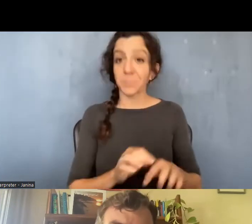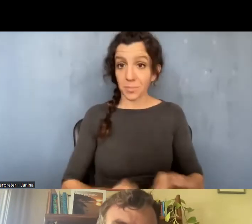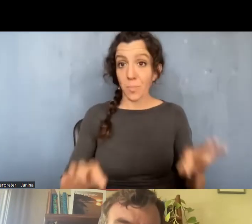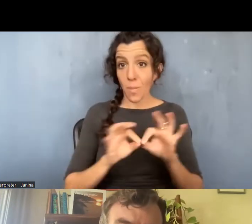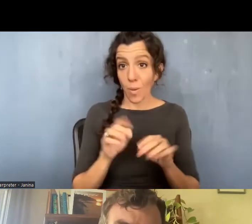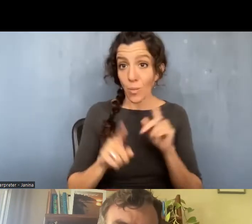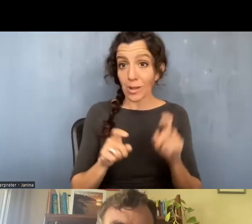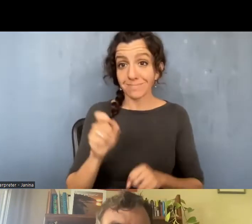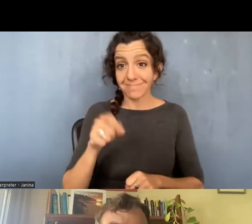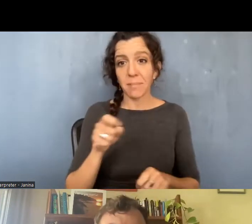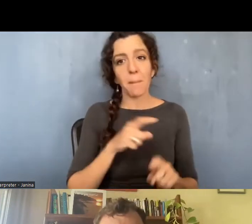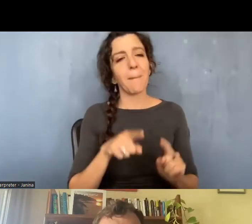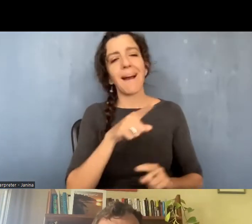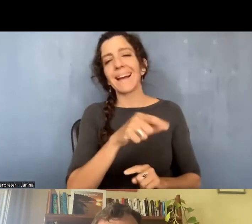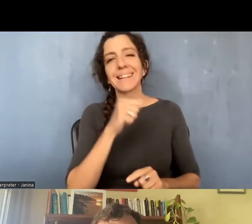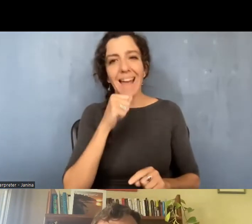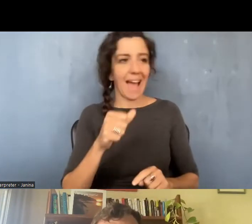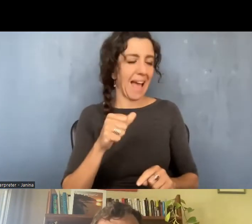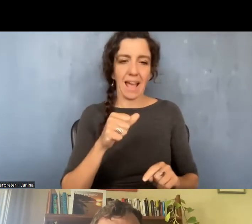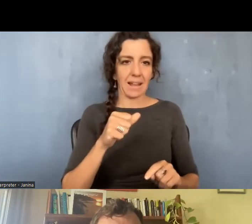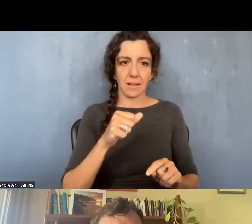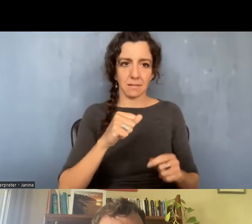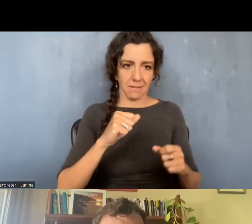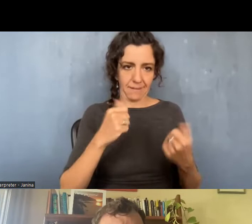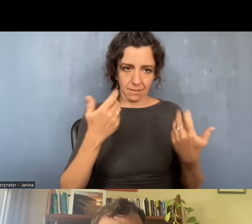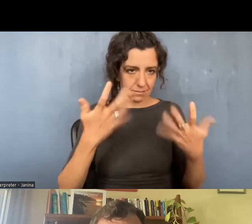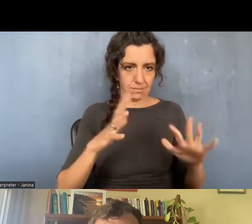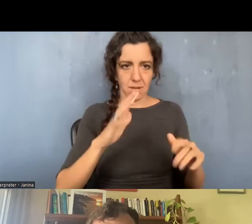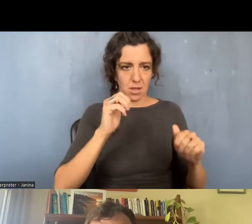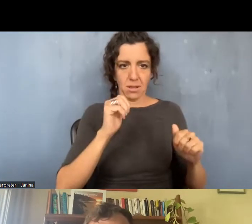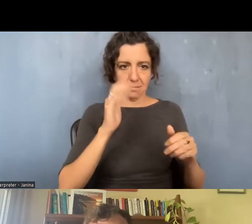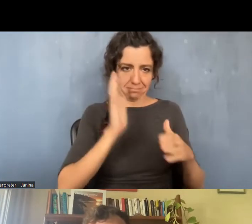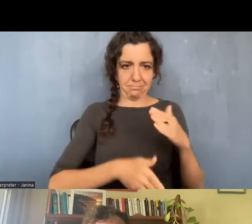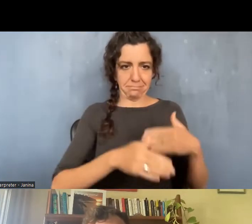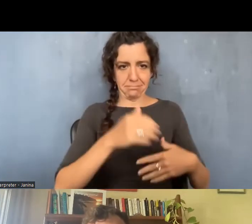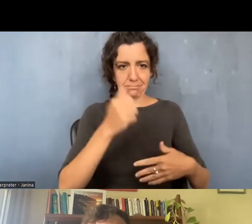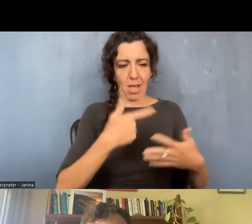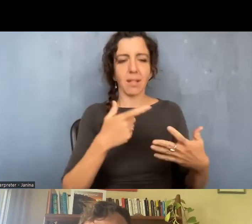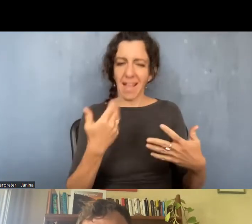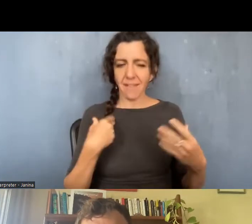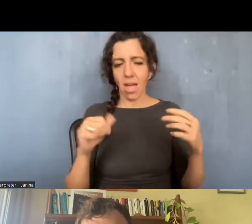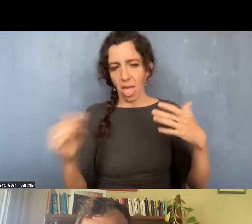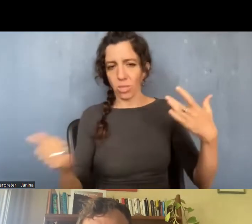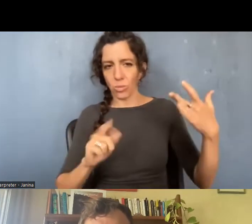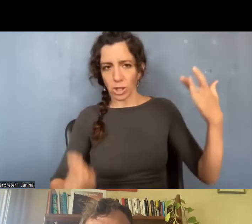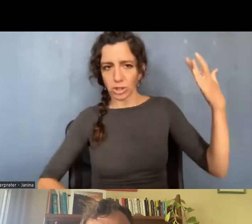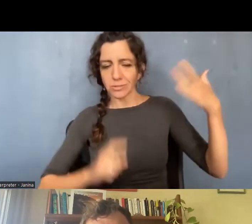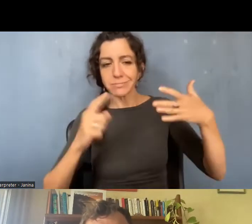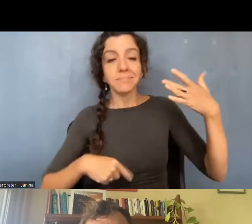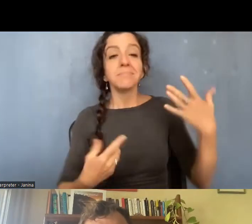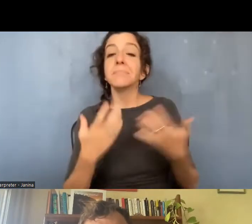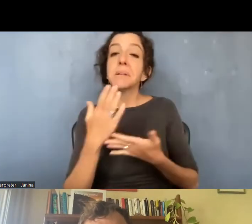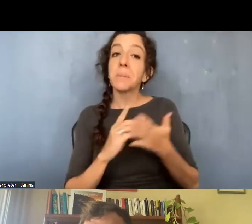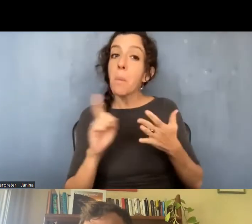this is not an exhaustive list. People are wondering, what is the plan? Which decisions have already been